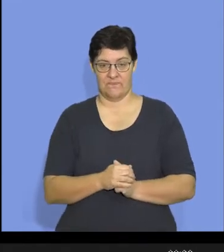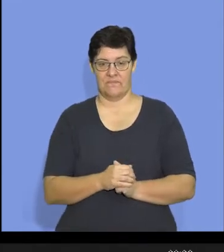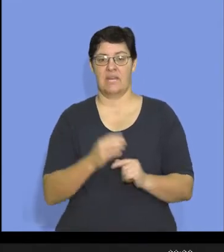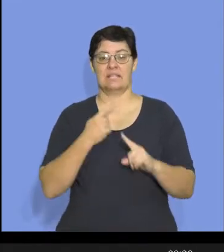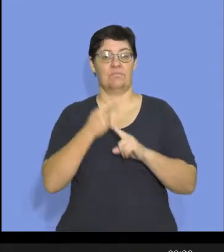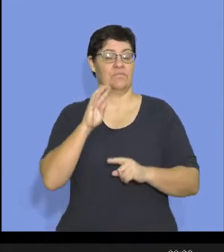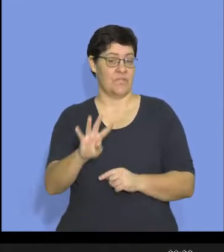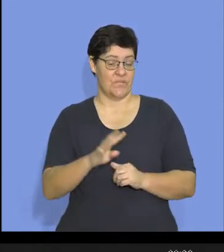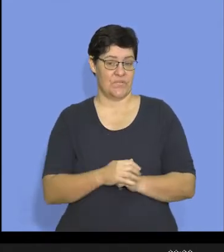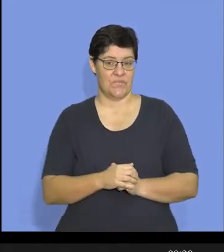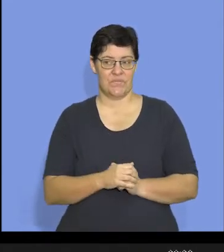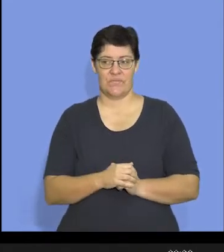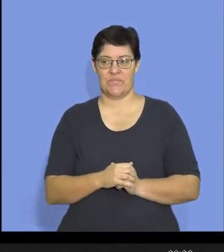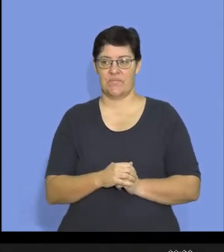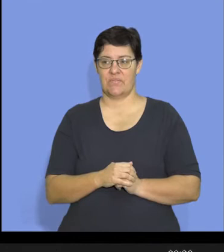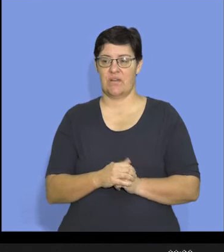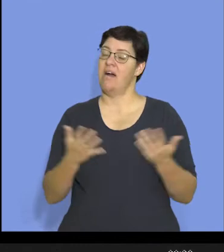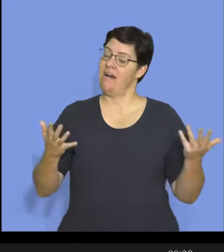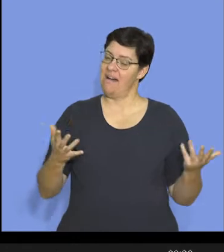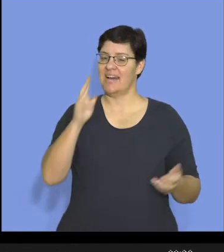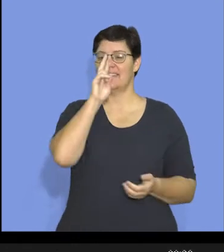4. Oh, look there.